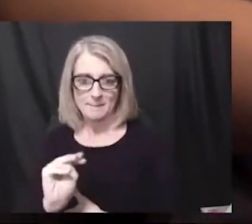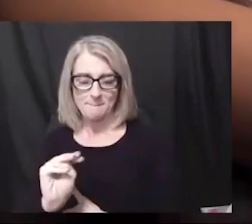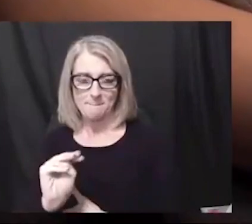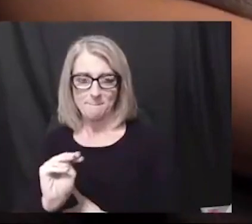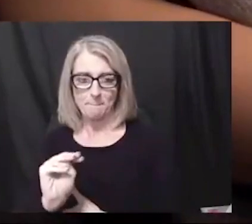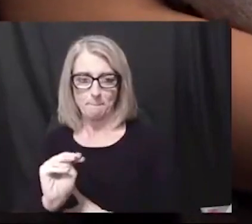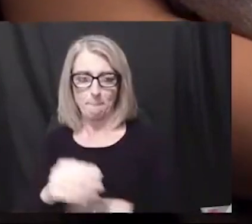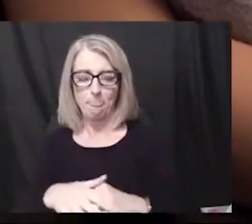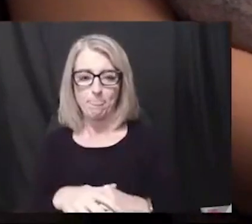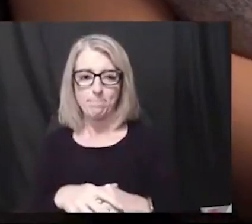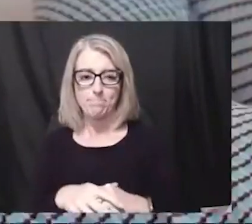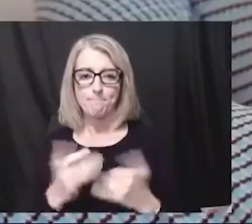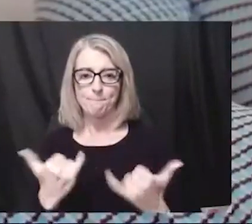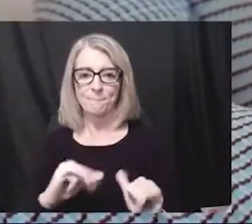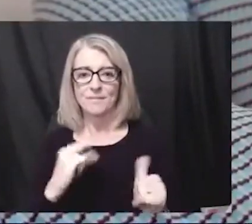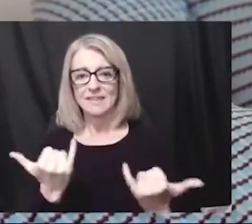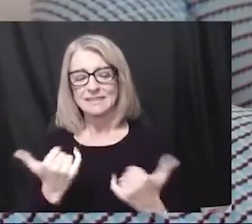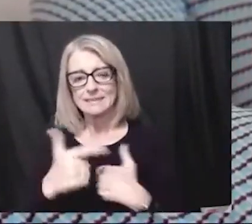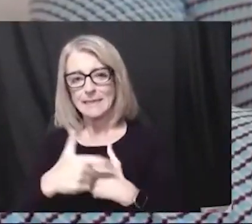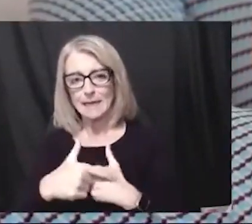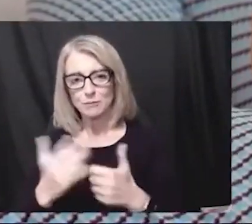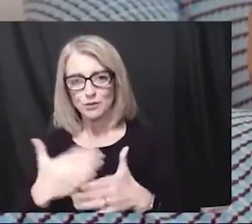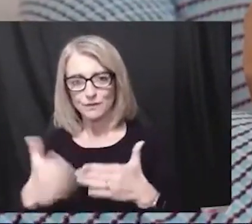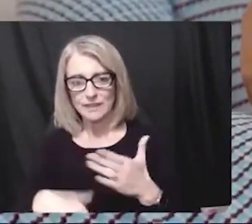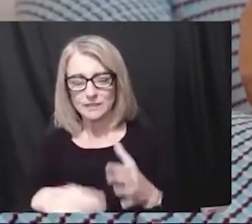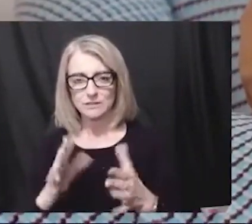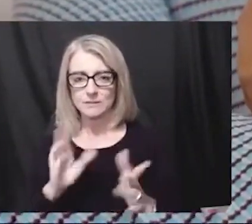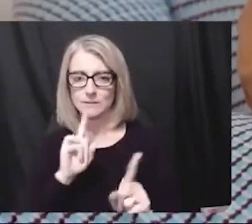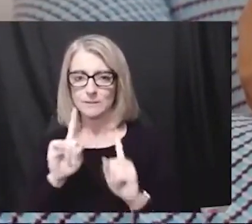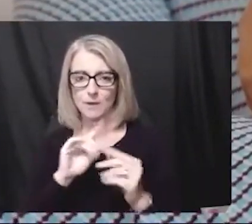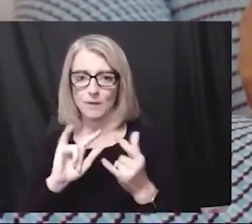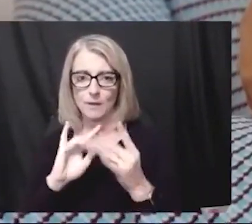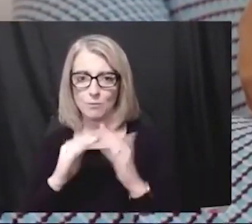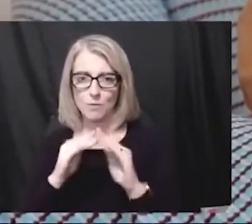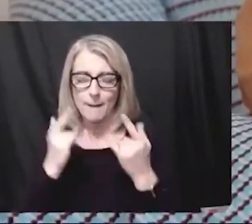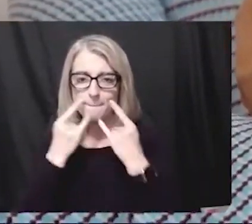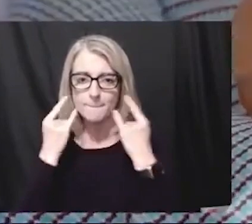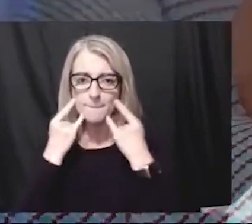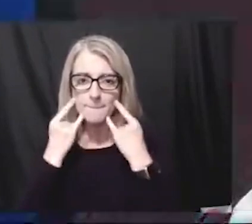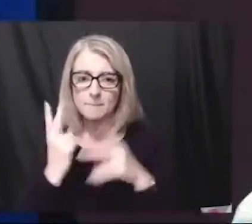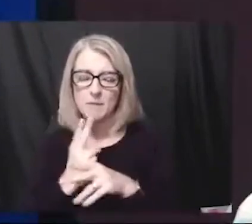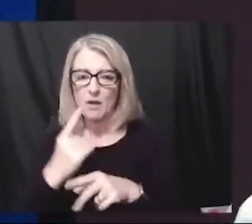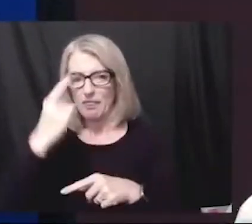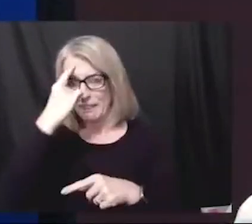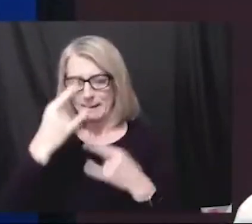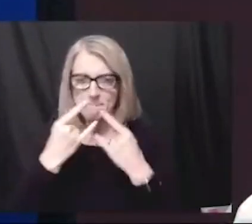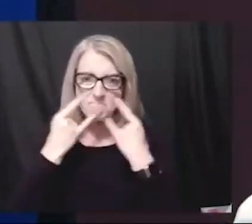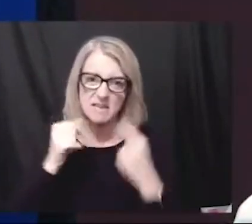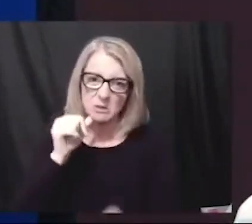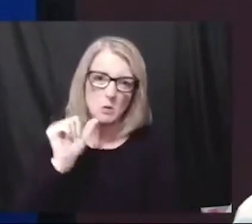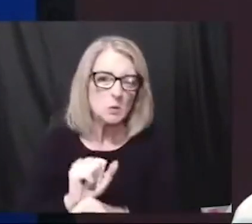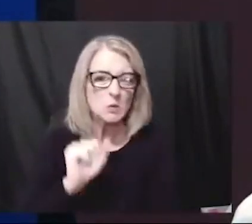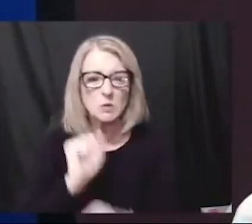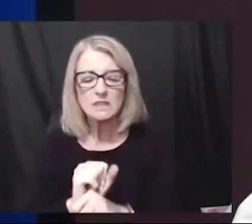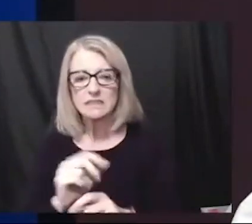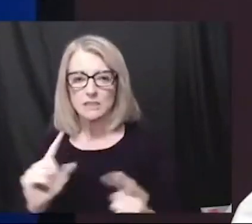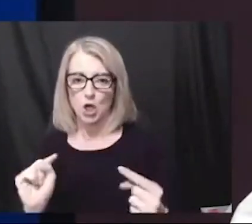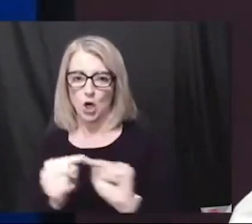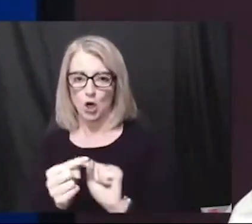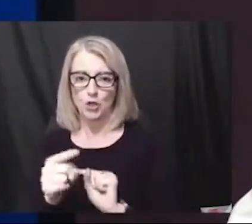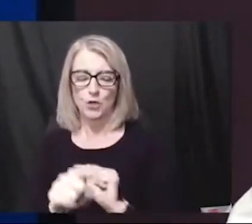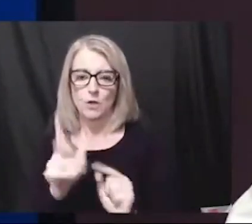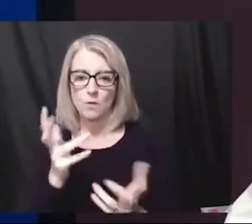of vaccinating teenagers over 12? She says there's lots of people here in New York who refuse to vaccinate because they've heard about blood